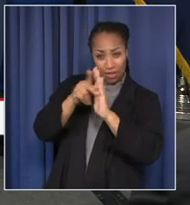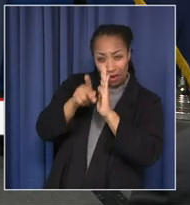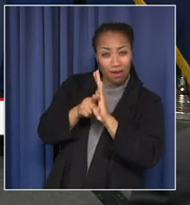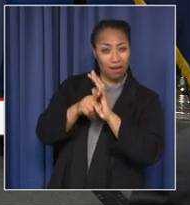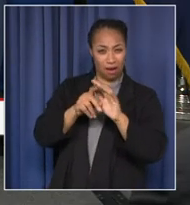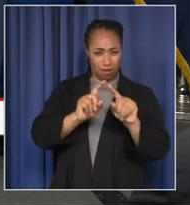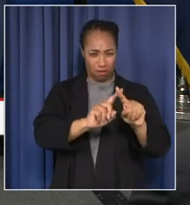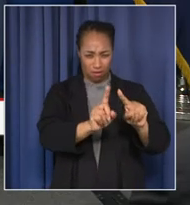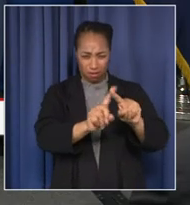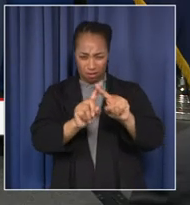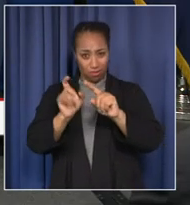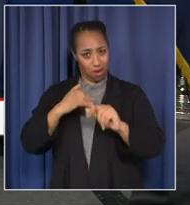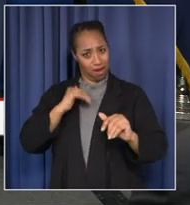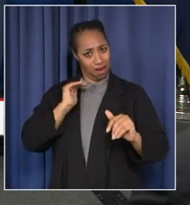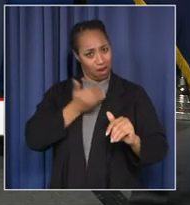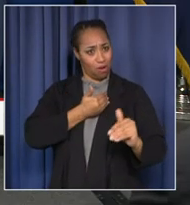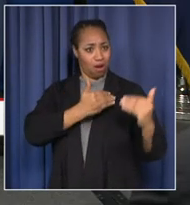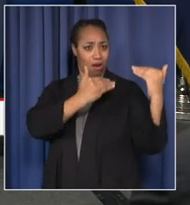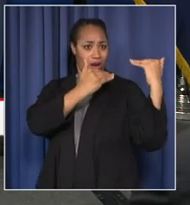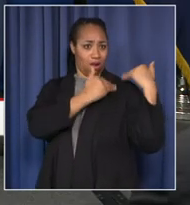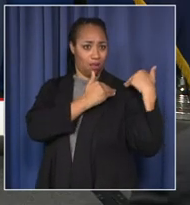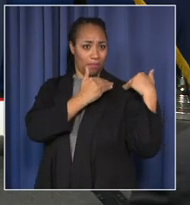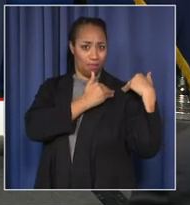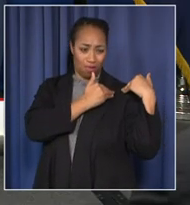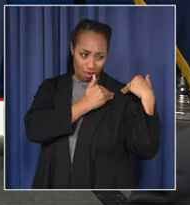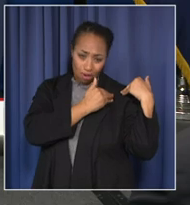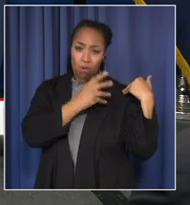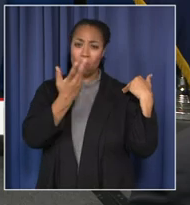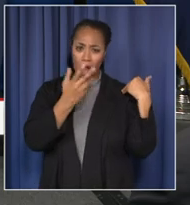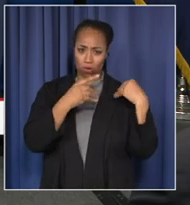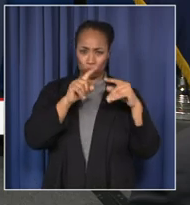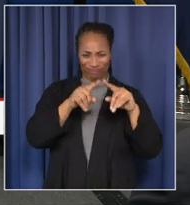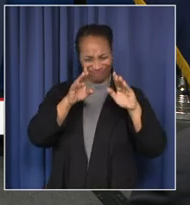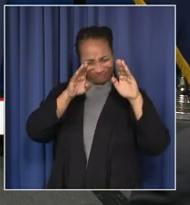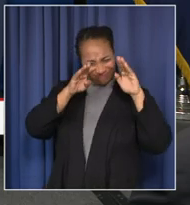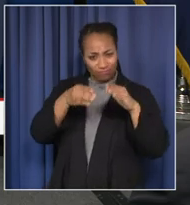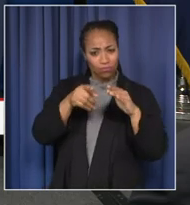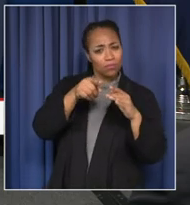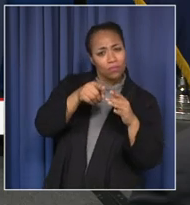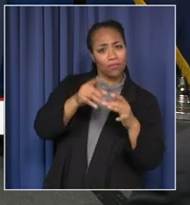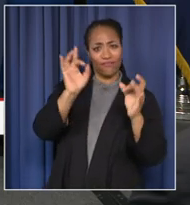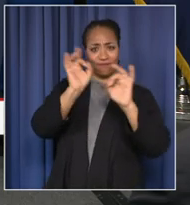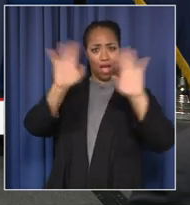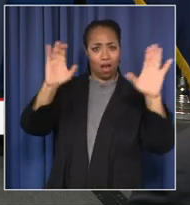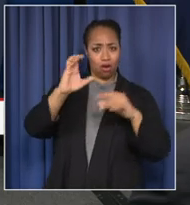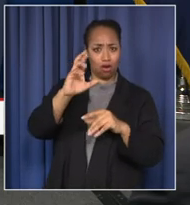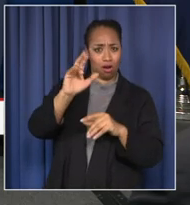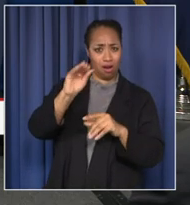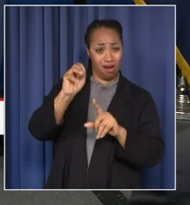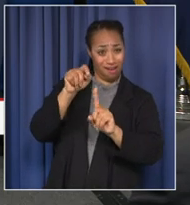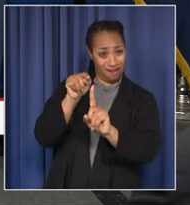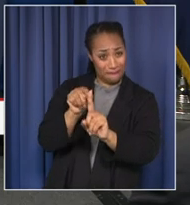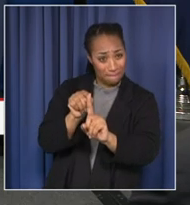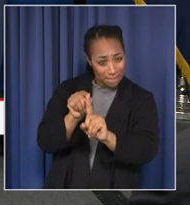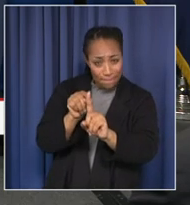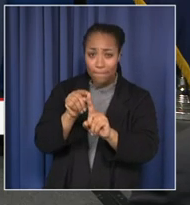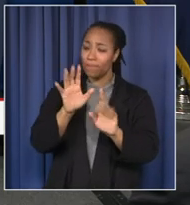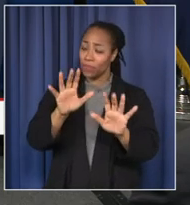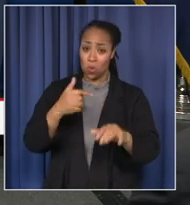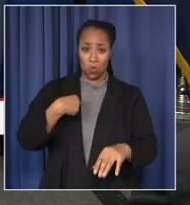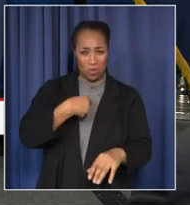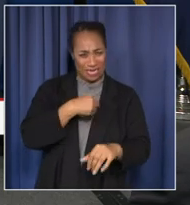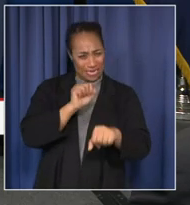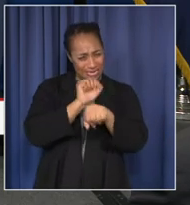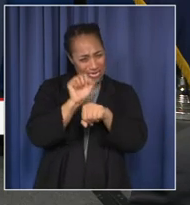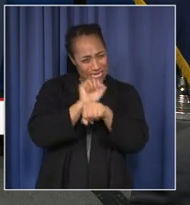crime. And we've been able to do that. And we're seeing the impacts of that. So, but those